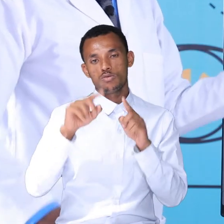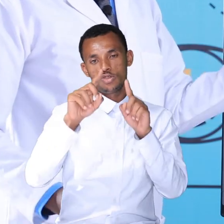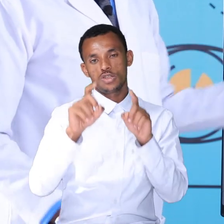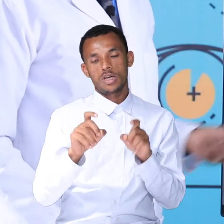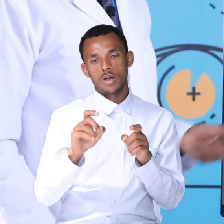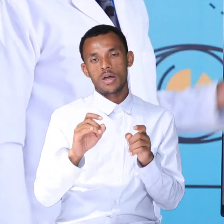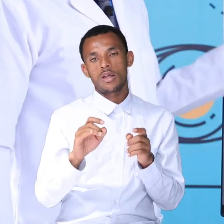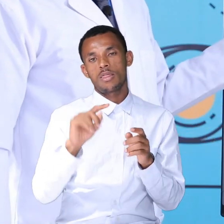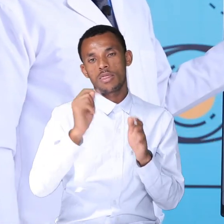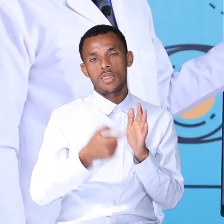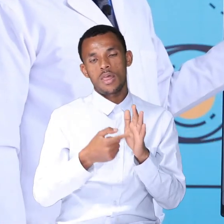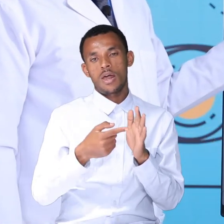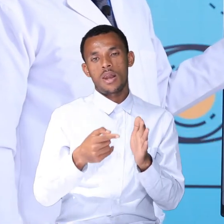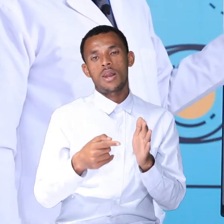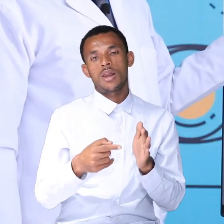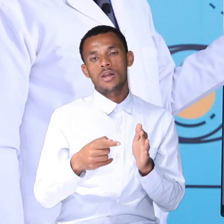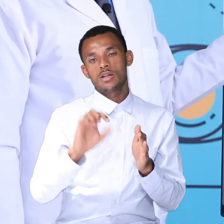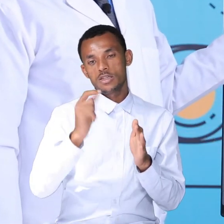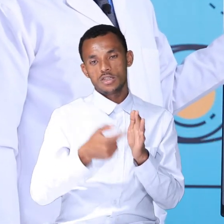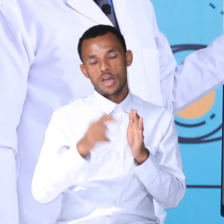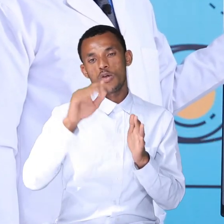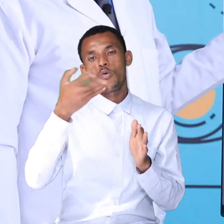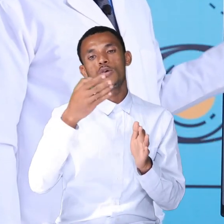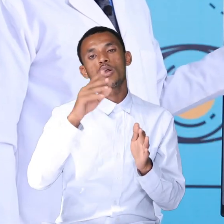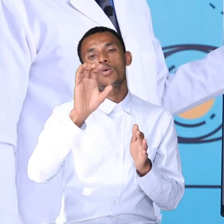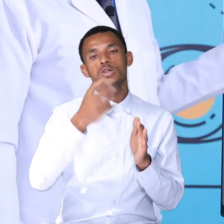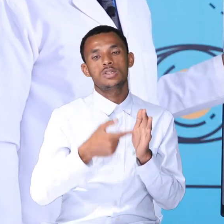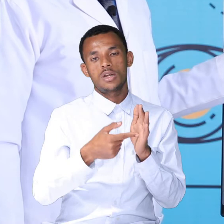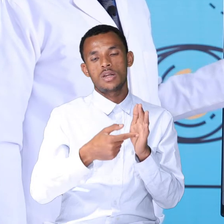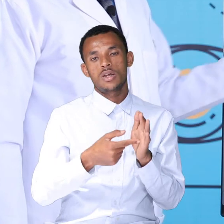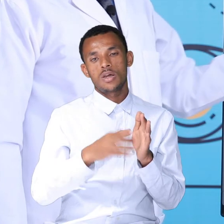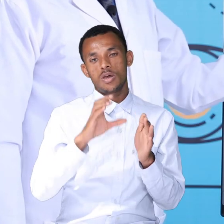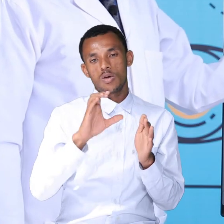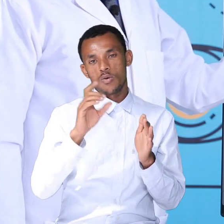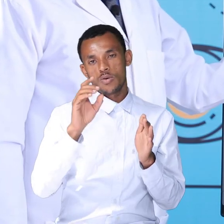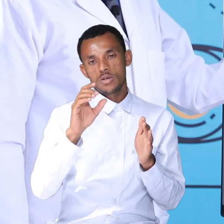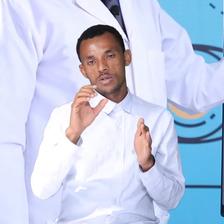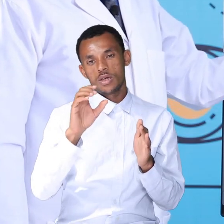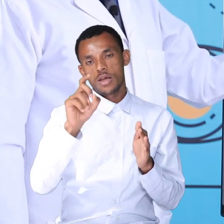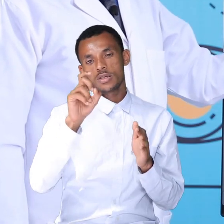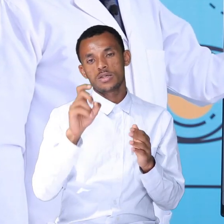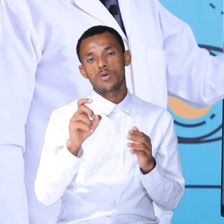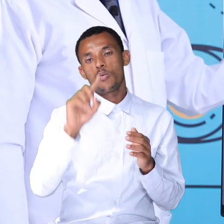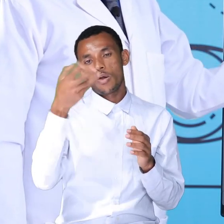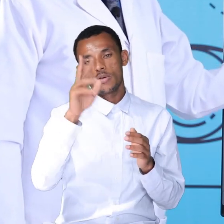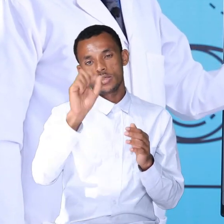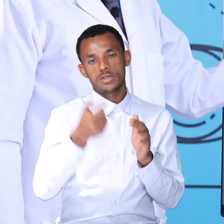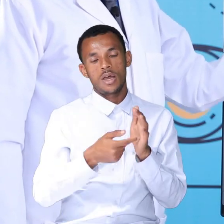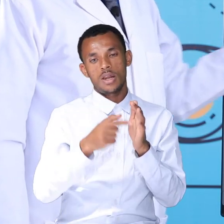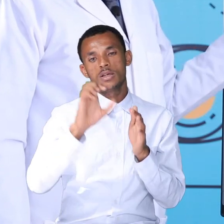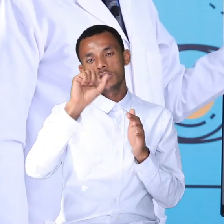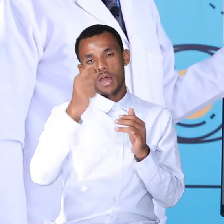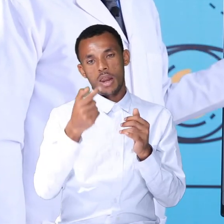if you want also, you can check up. When I say tan, which is sine over cosine, cosec x, it is 1 over